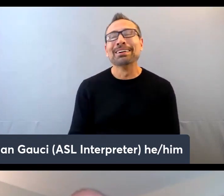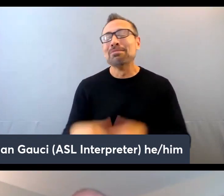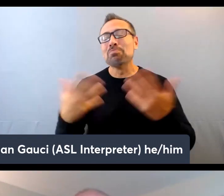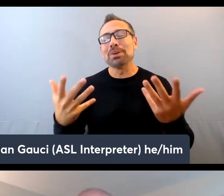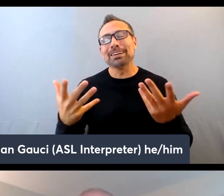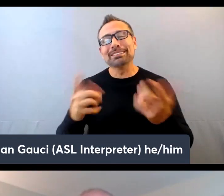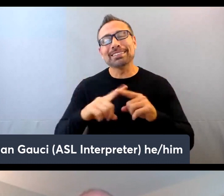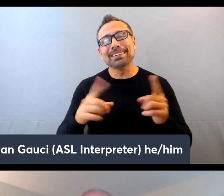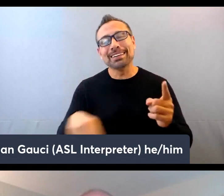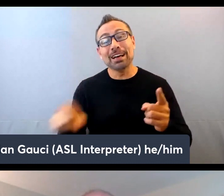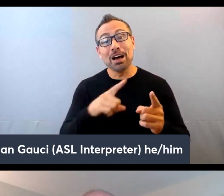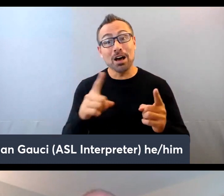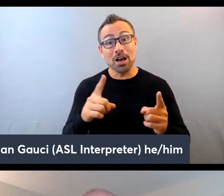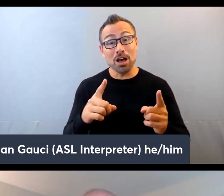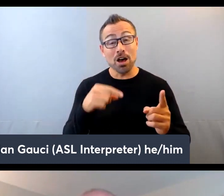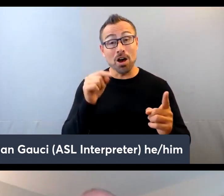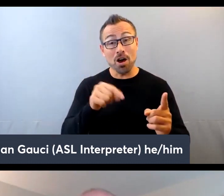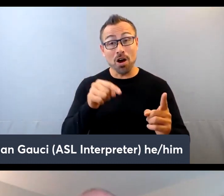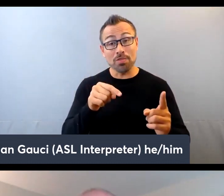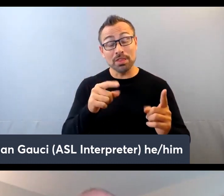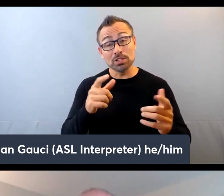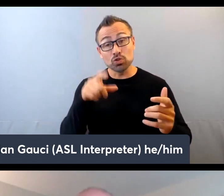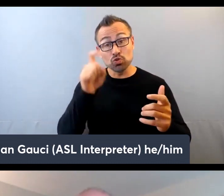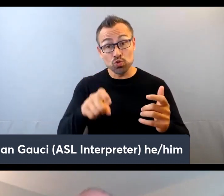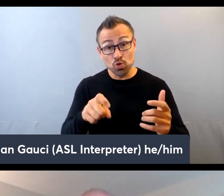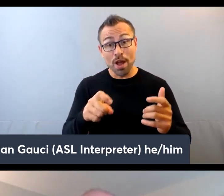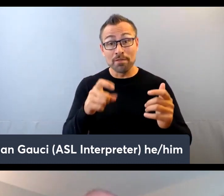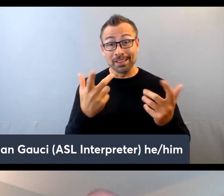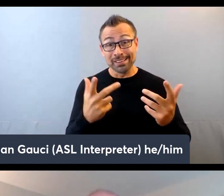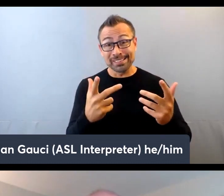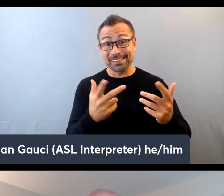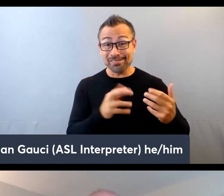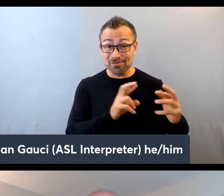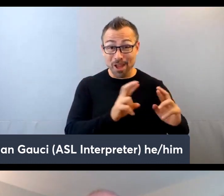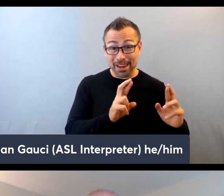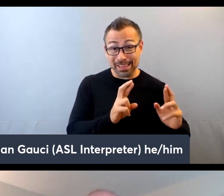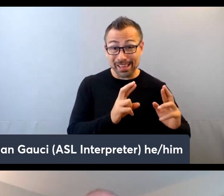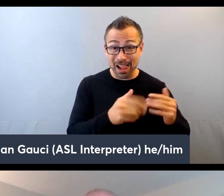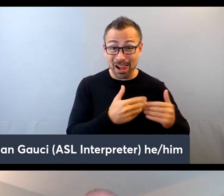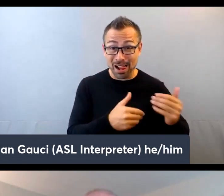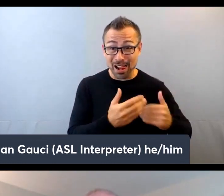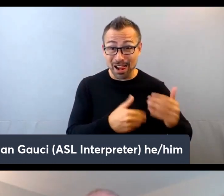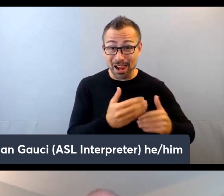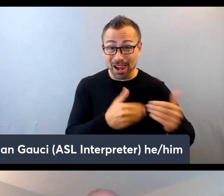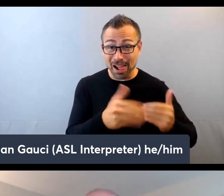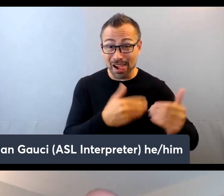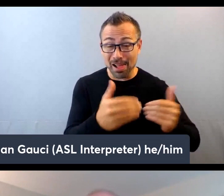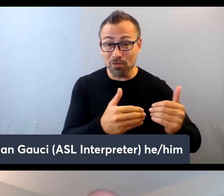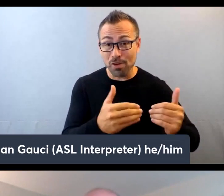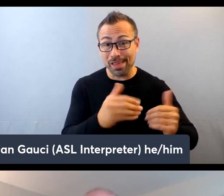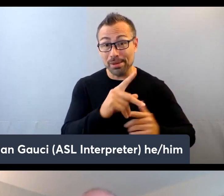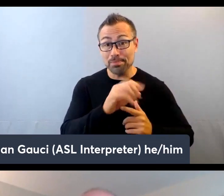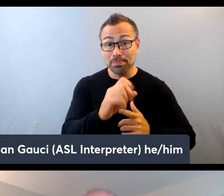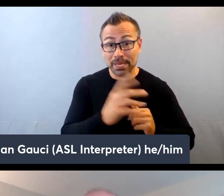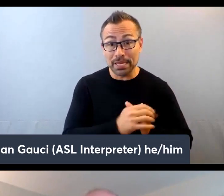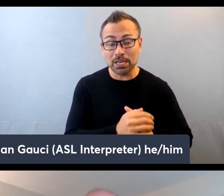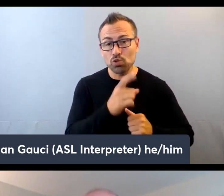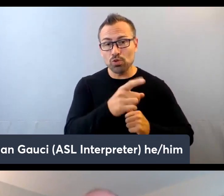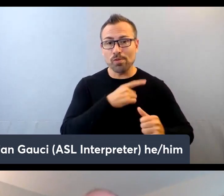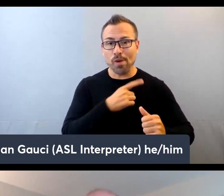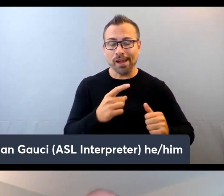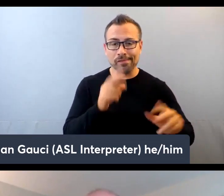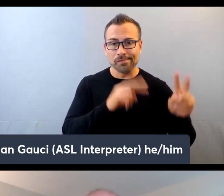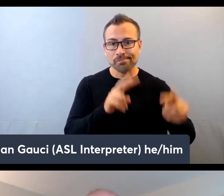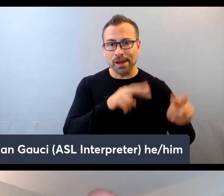In an on-premises world, you have to build out to that peak. You have to monitor, manage, and you have to